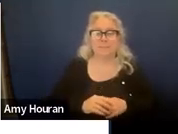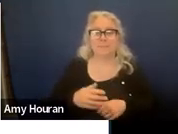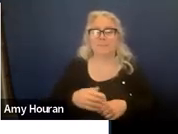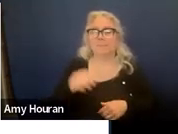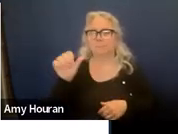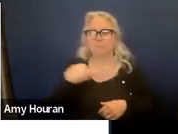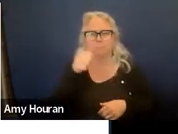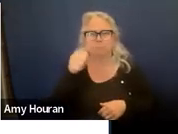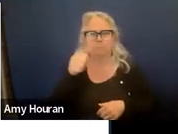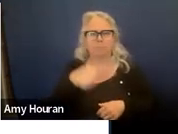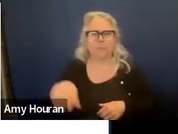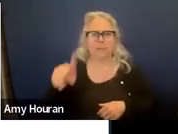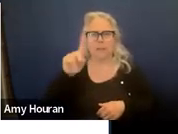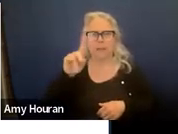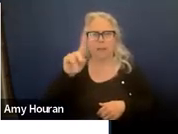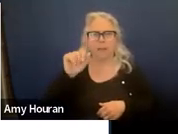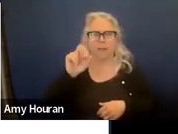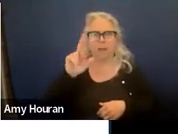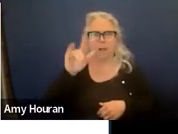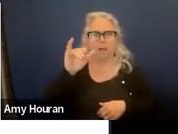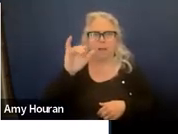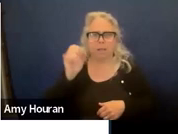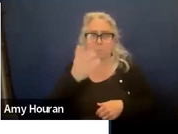Anything else, Carly?